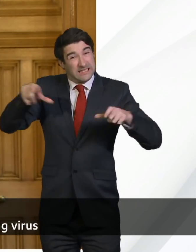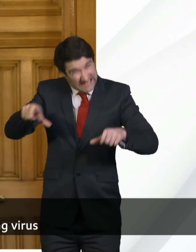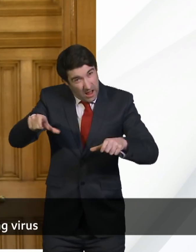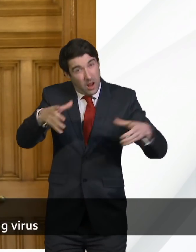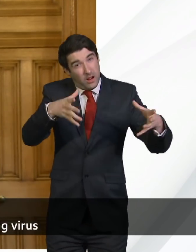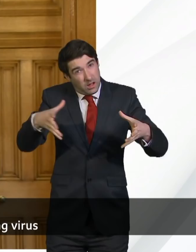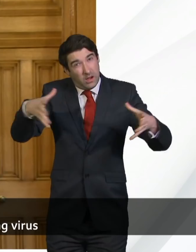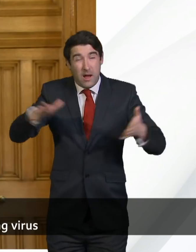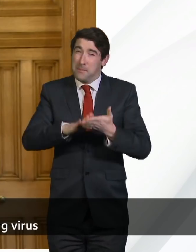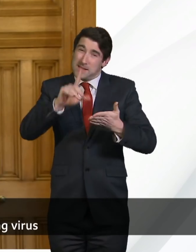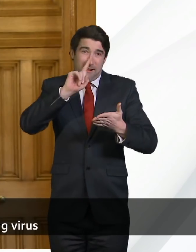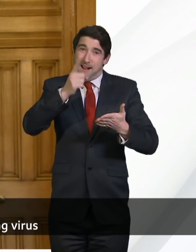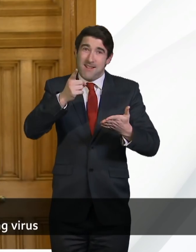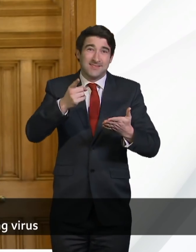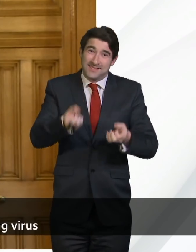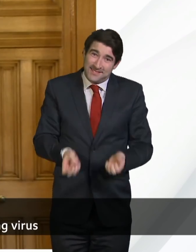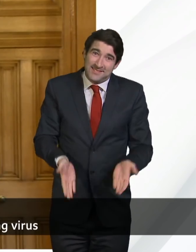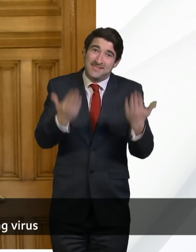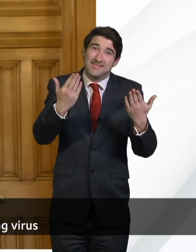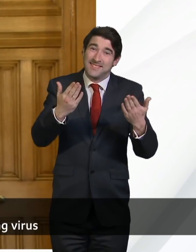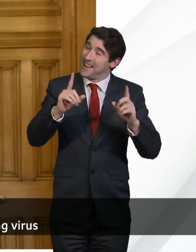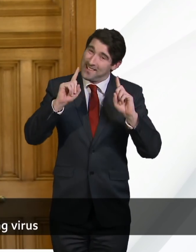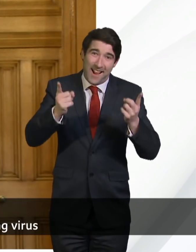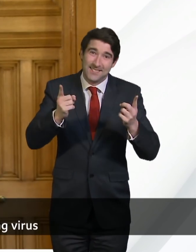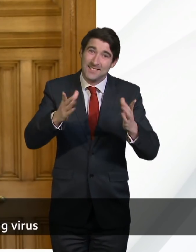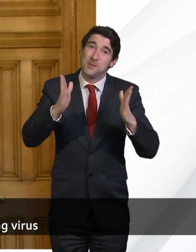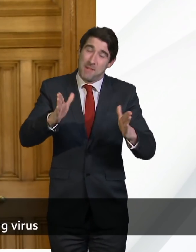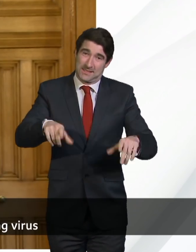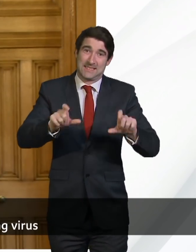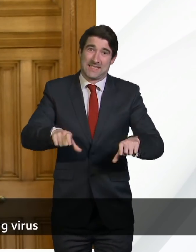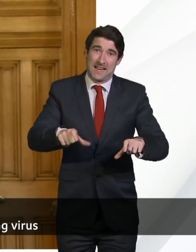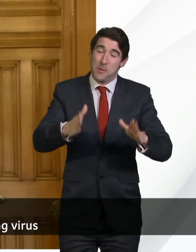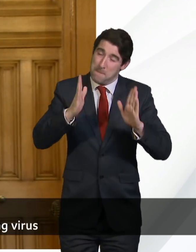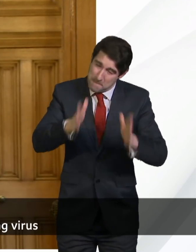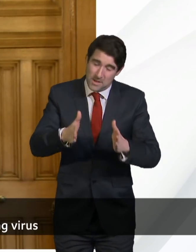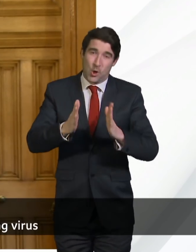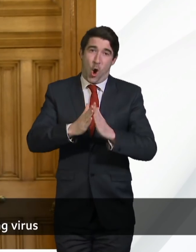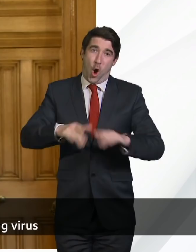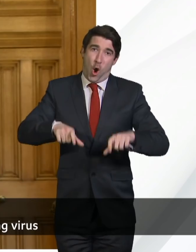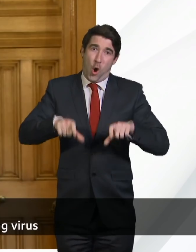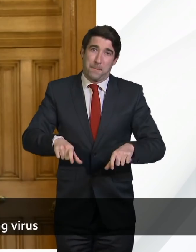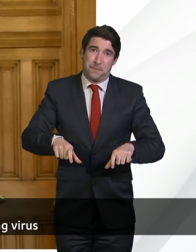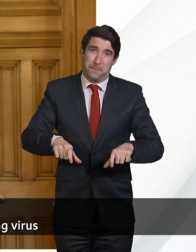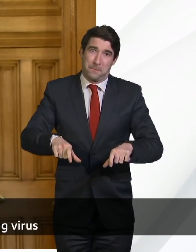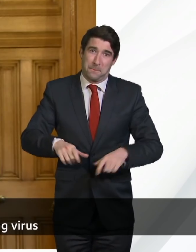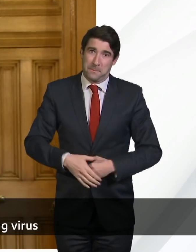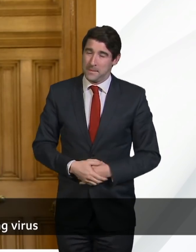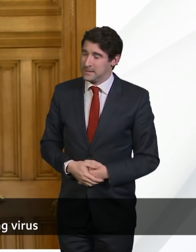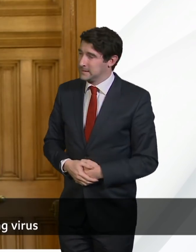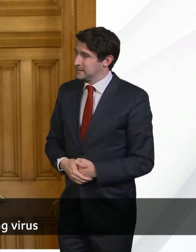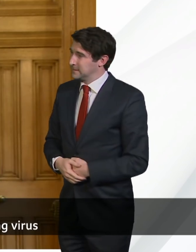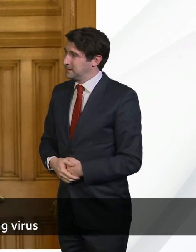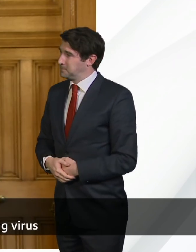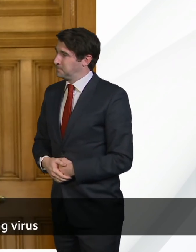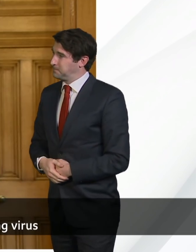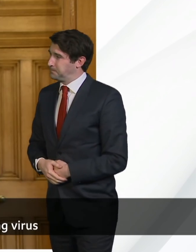We must stick to the plan, and we must continue to be guided by the science. Our top priority, our immediate priority, remains